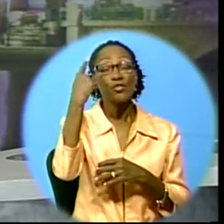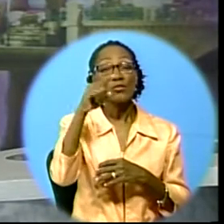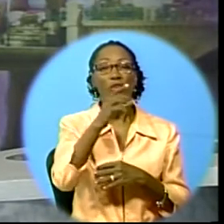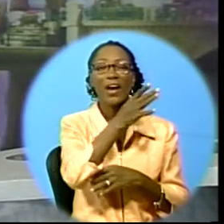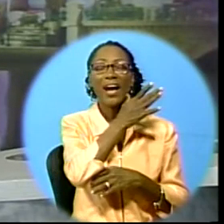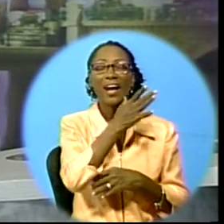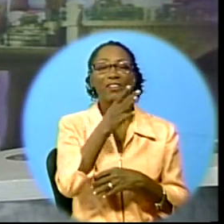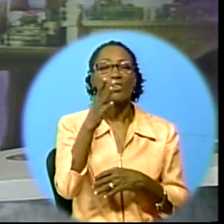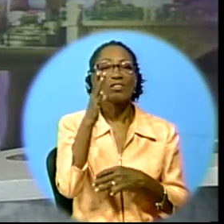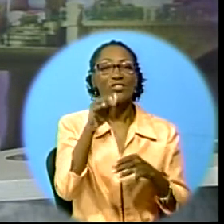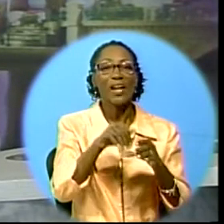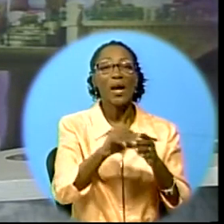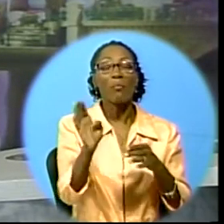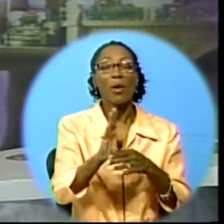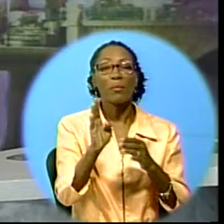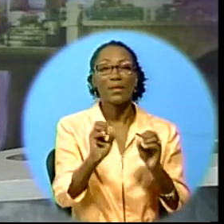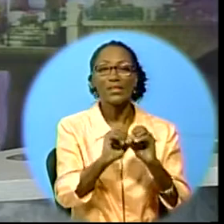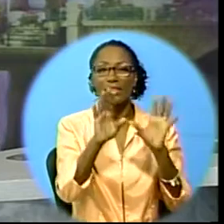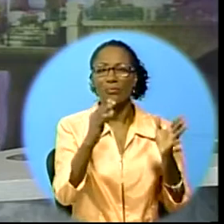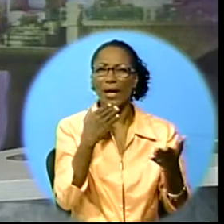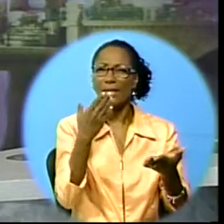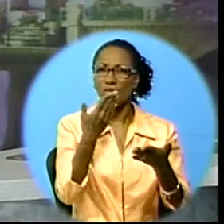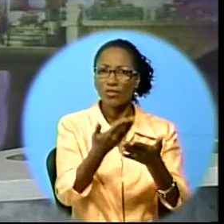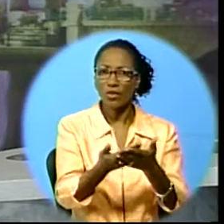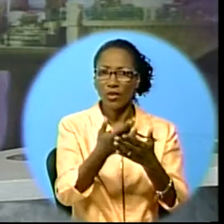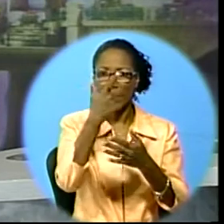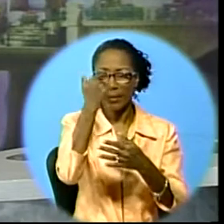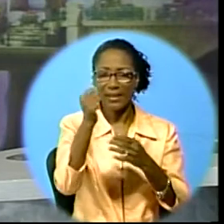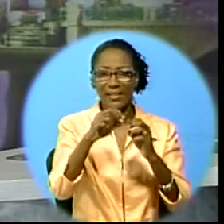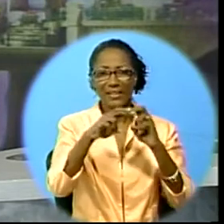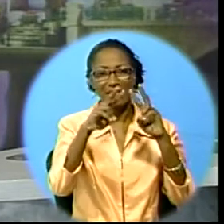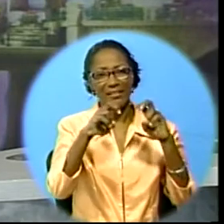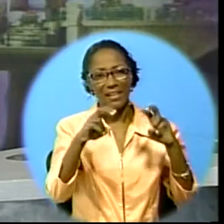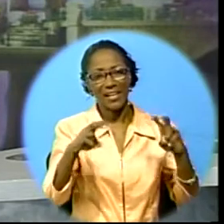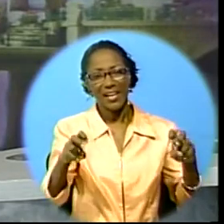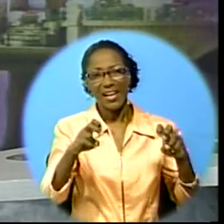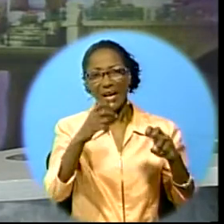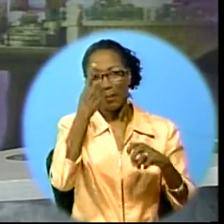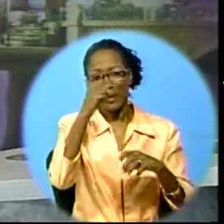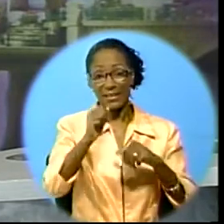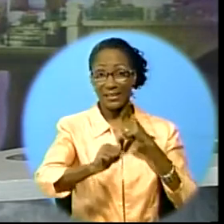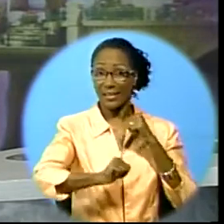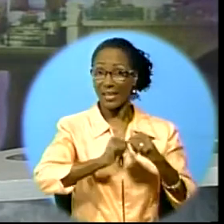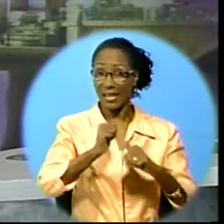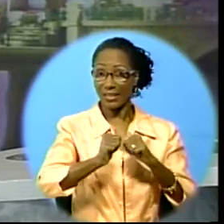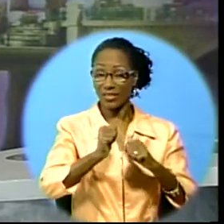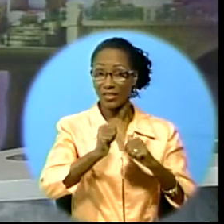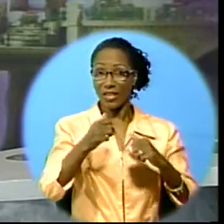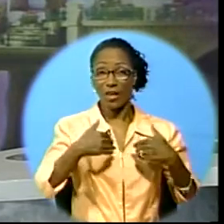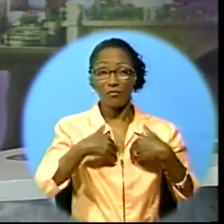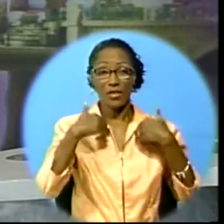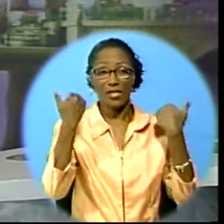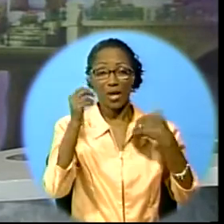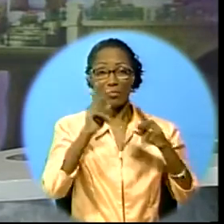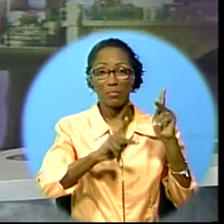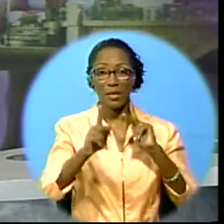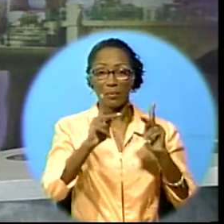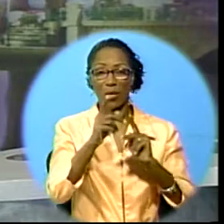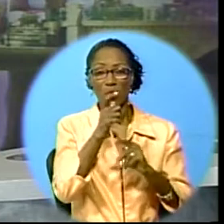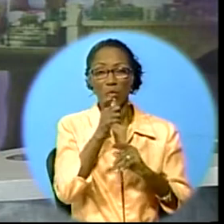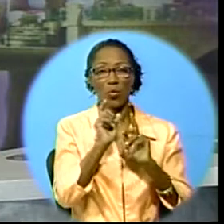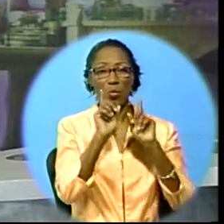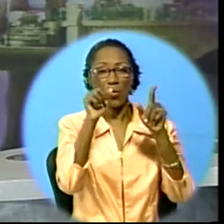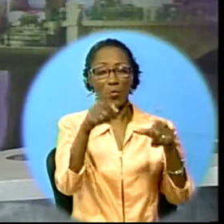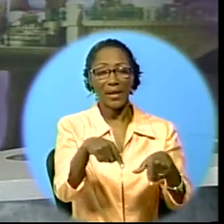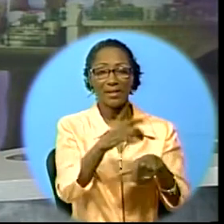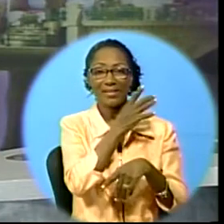for agriculture in Barbados is bright. The assessment is based on the reaction of youngsters who attended the opening of AgroFest today.